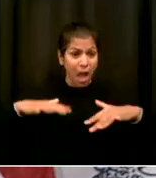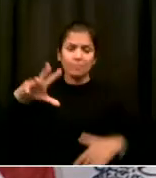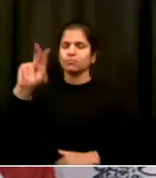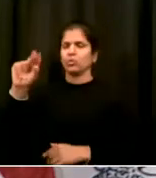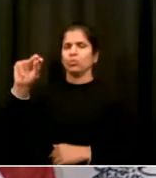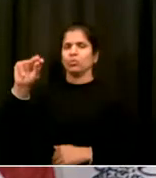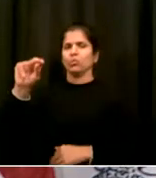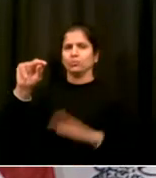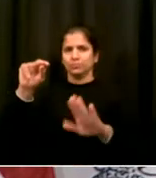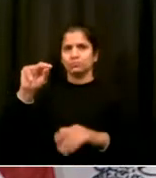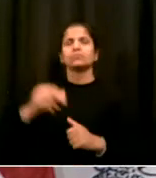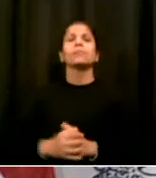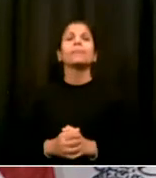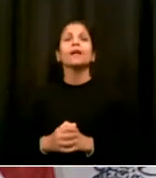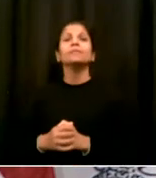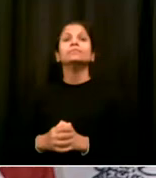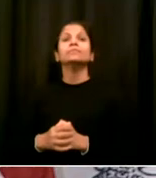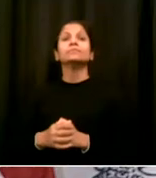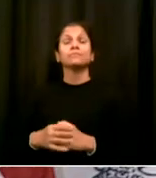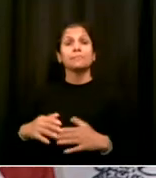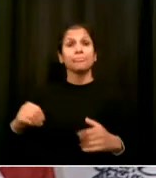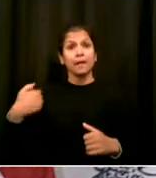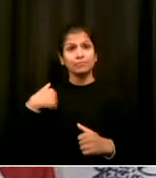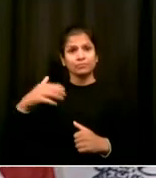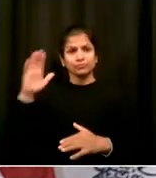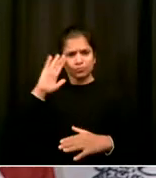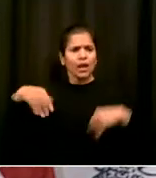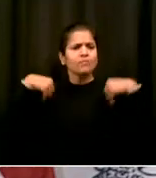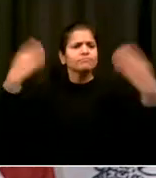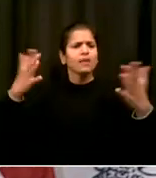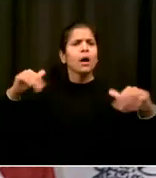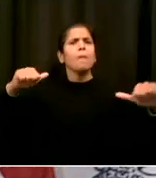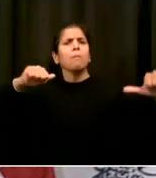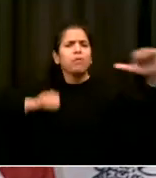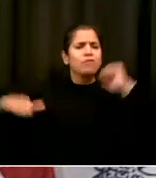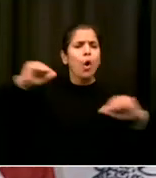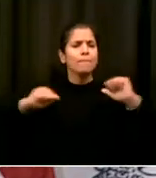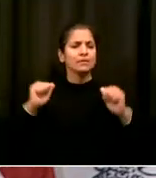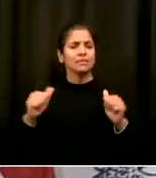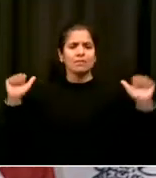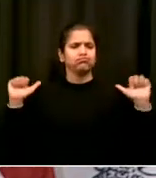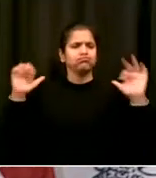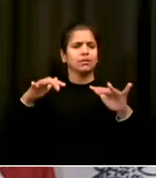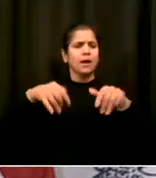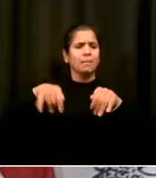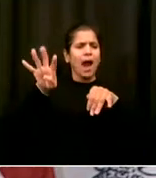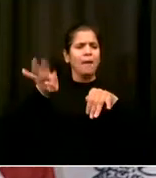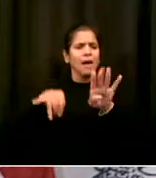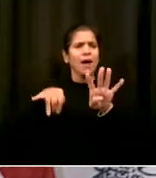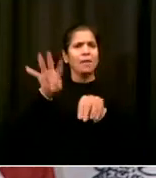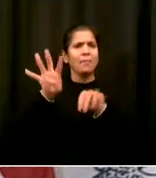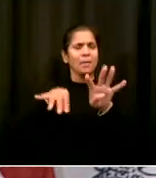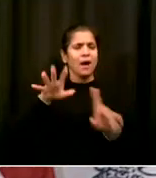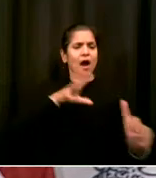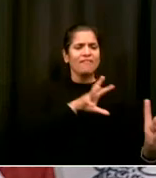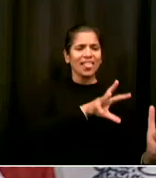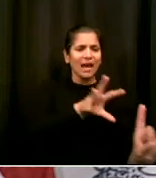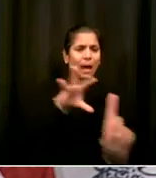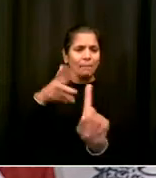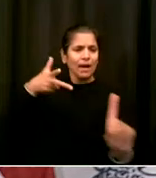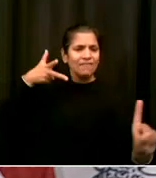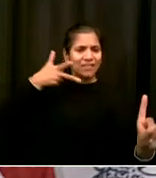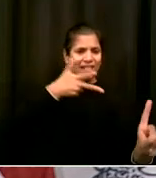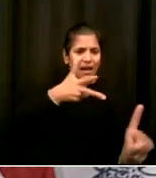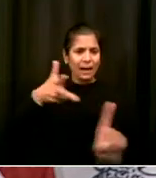too, amazing cast of performers. New York City's own, the Bronx's own, Jennifer Lopez, there's for the Bronx. This is a